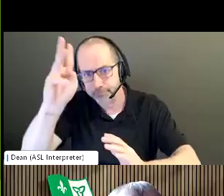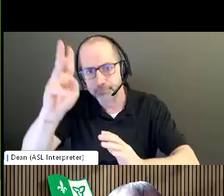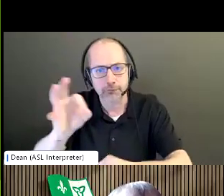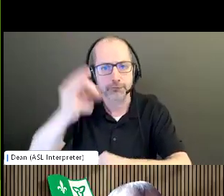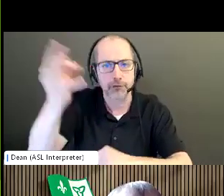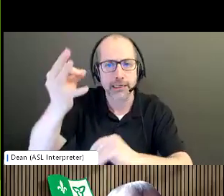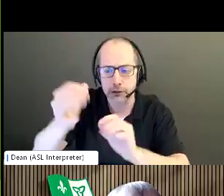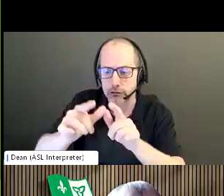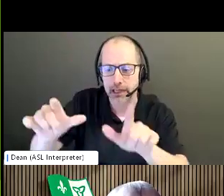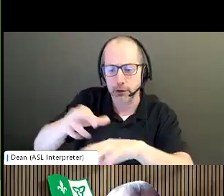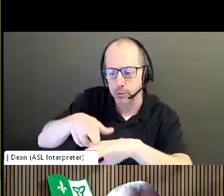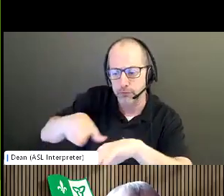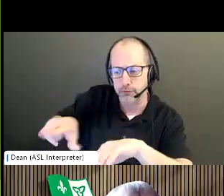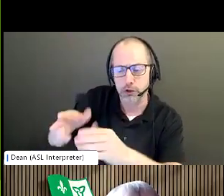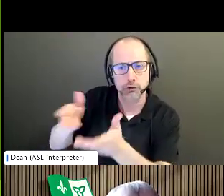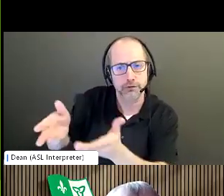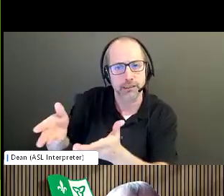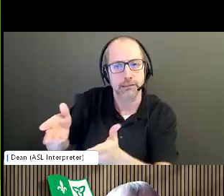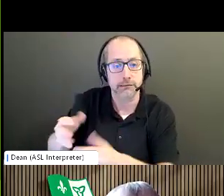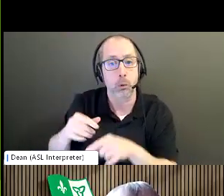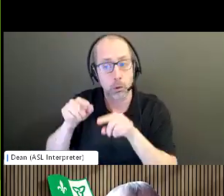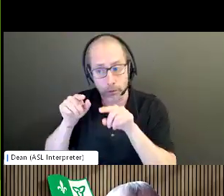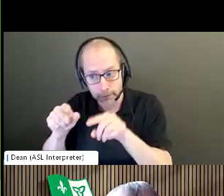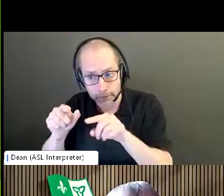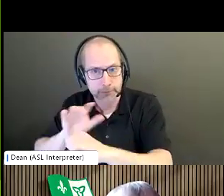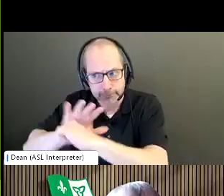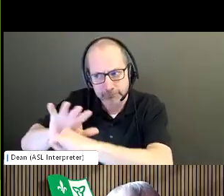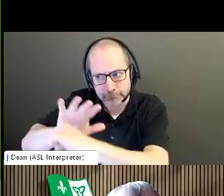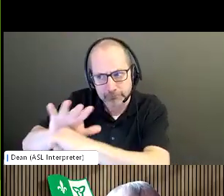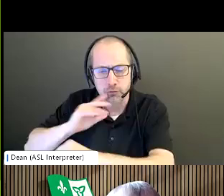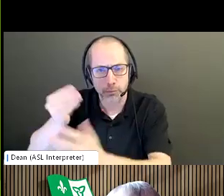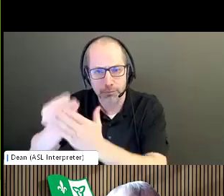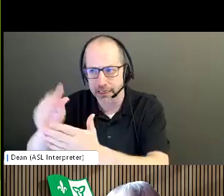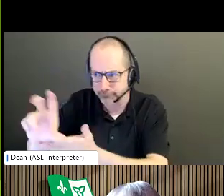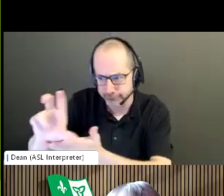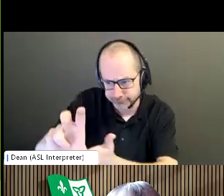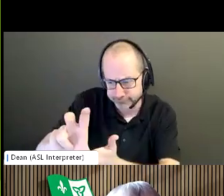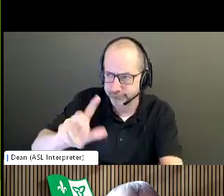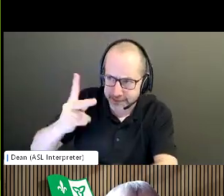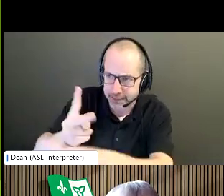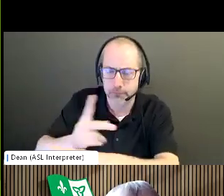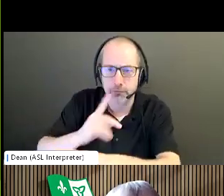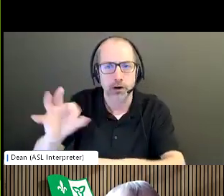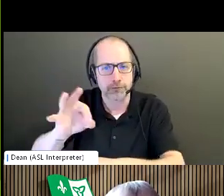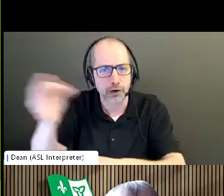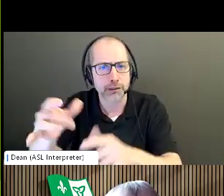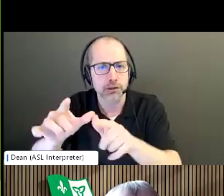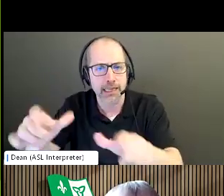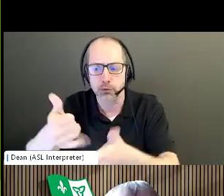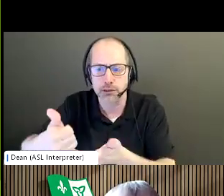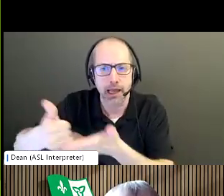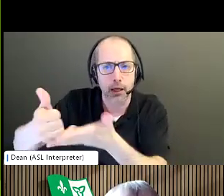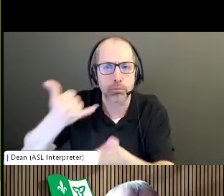services. FAFO is advocating for dedicated funding to establish a French language helpline and navigation